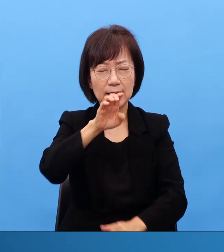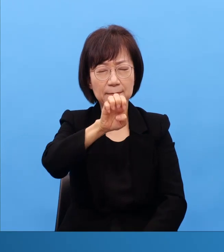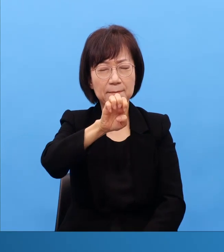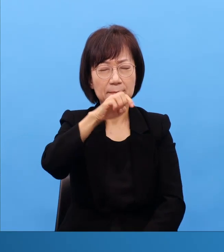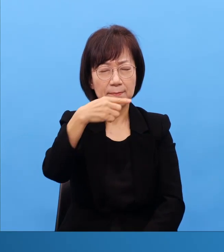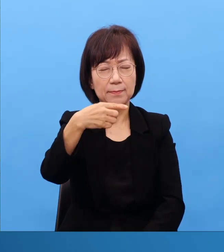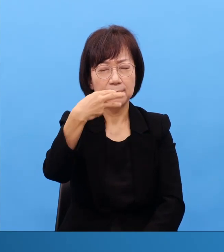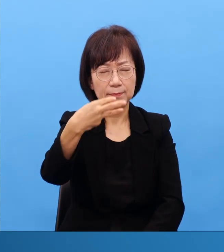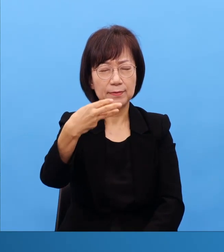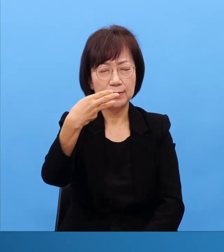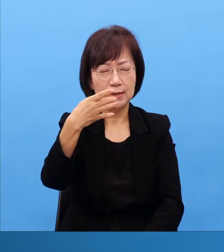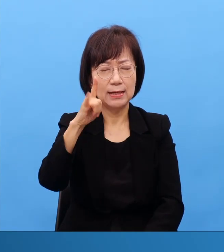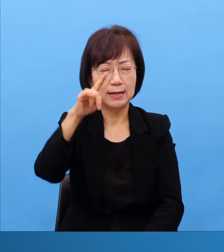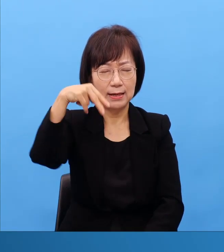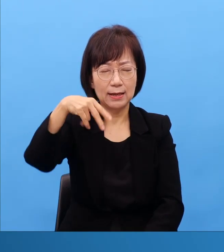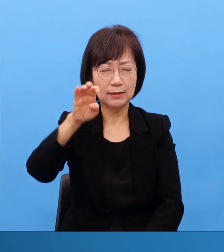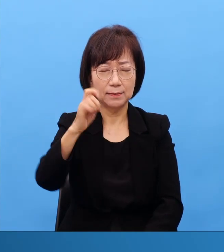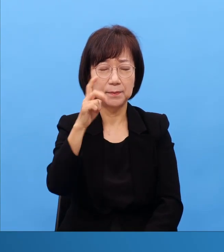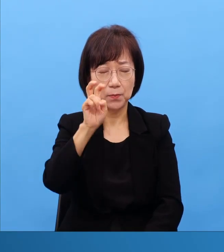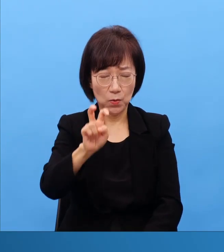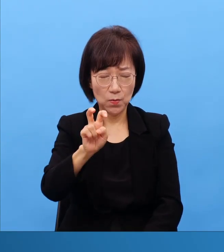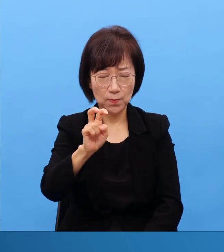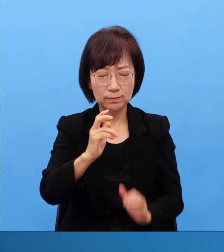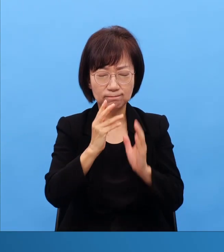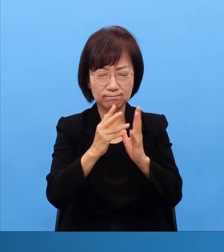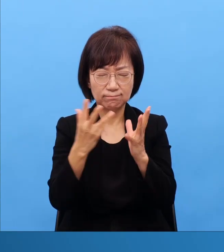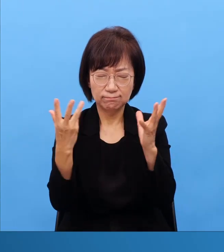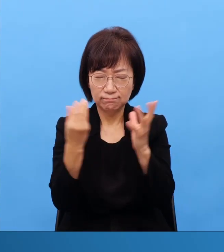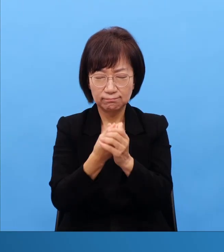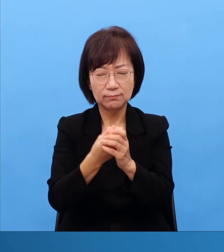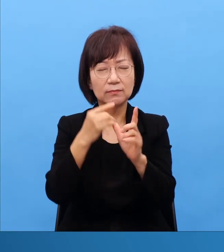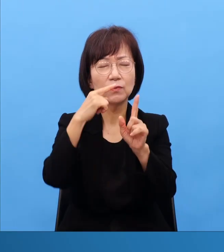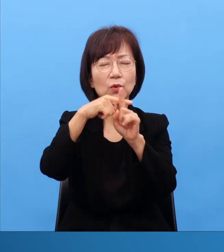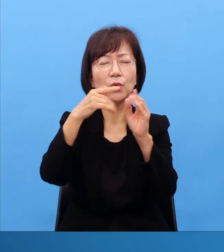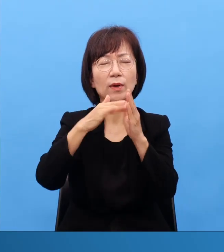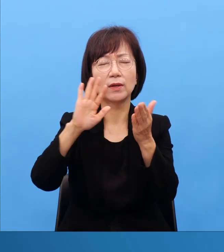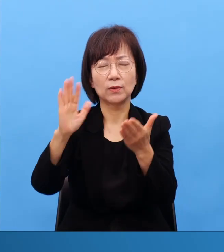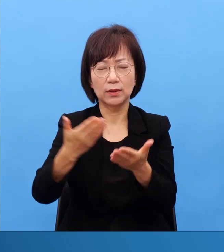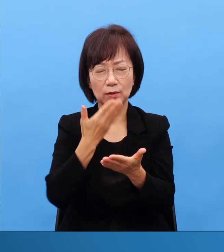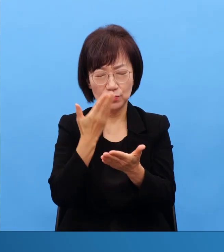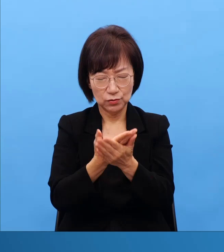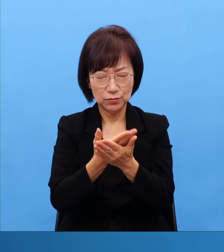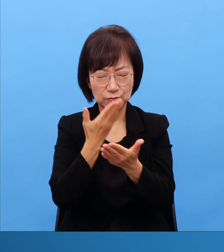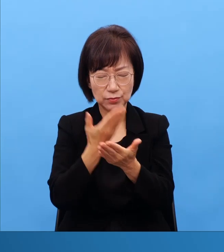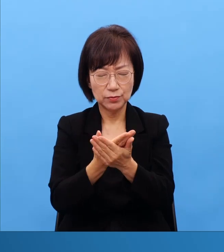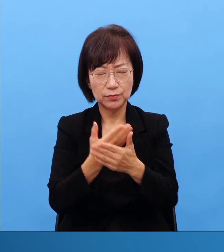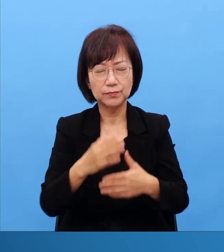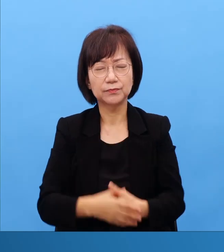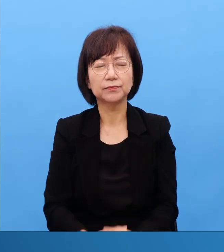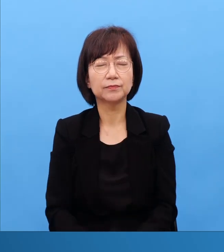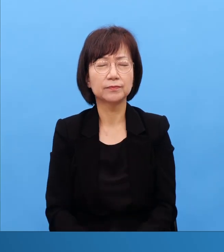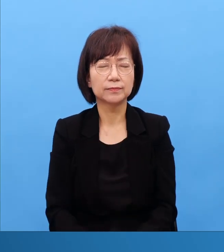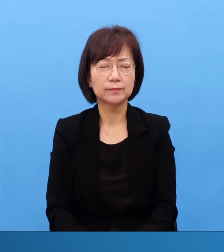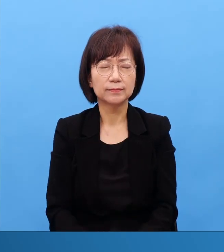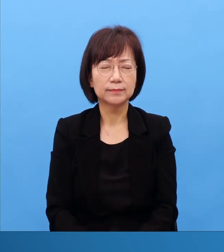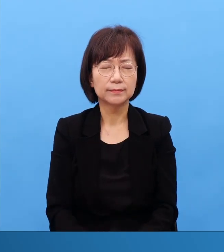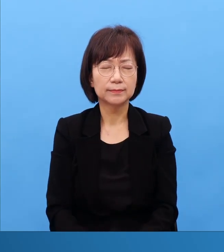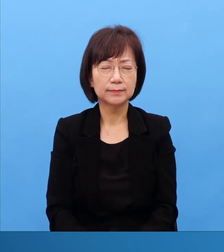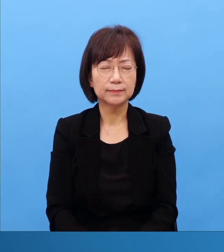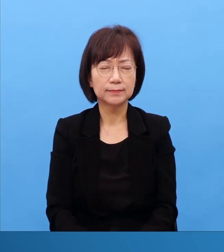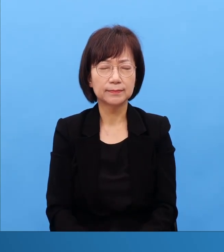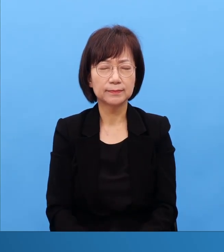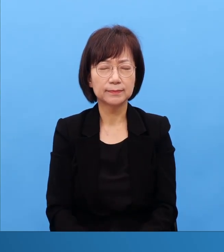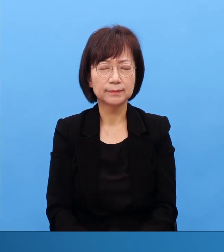the mission you have given to our evangelist, the pastor, regarding the age of the three-day weekend, and may our church become the place of worship that has the setting of the platform to save the